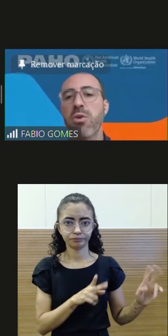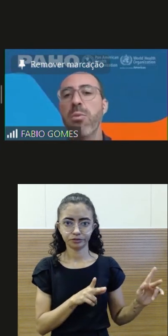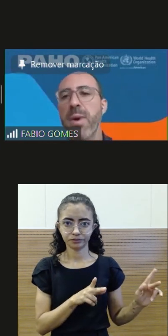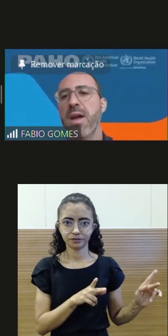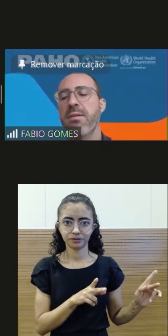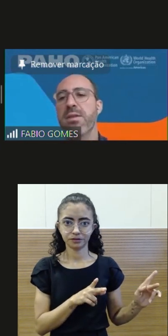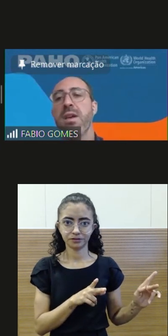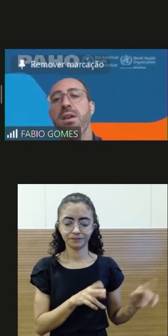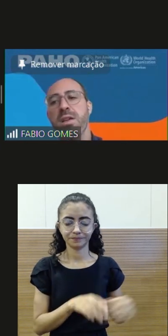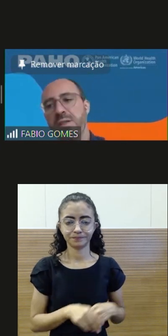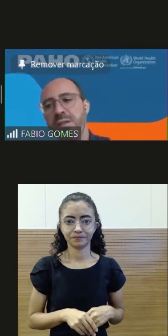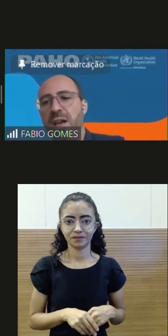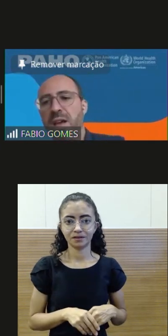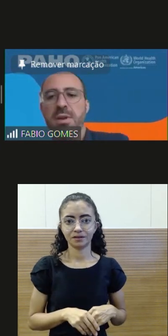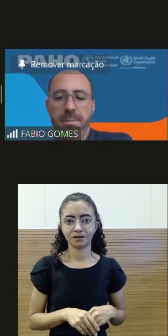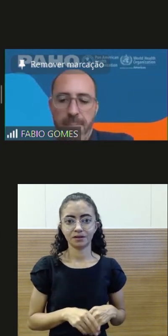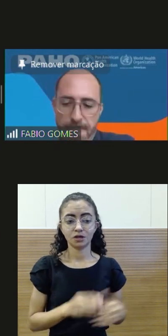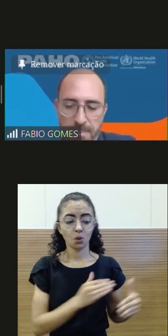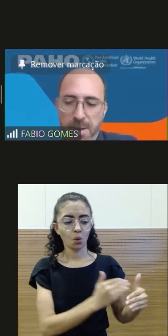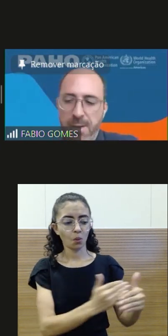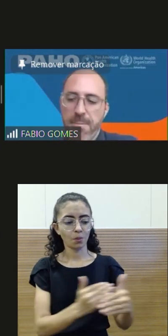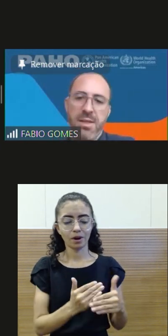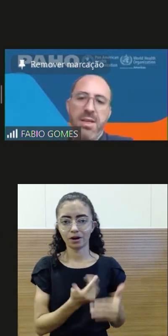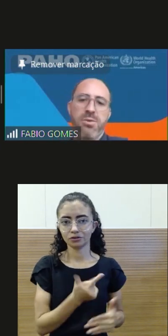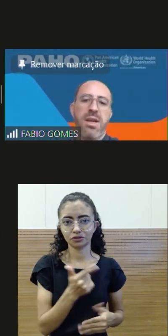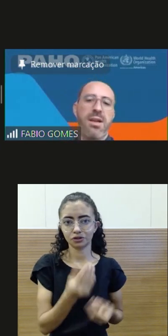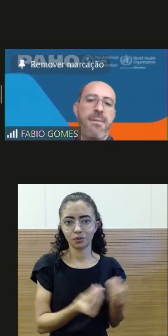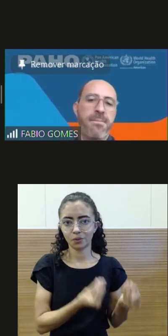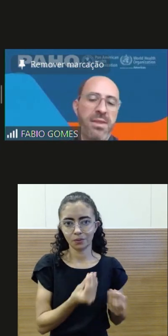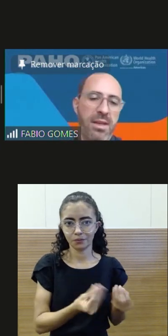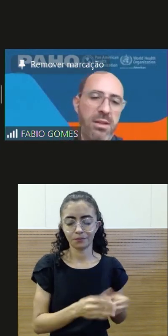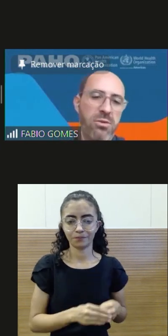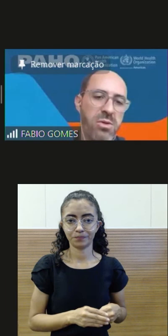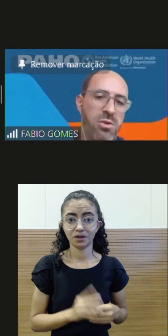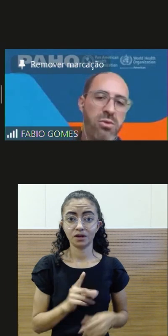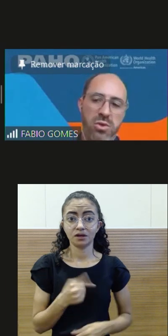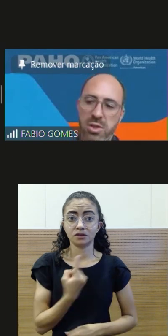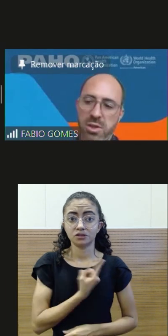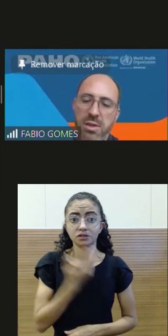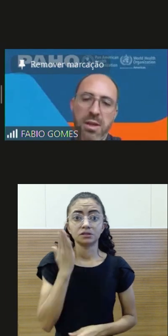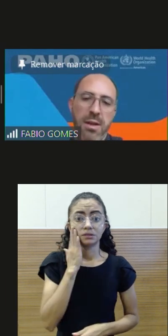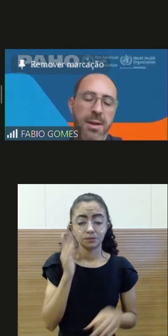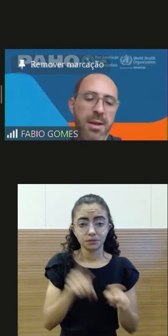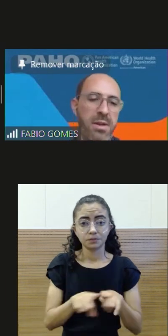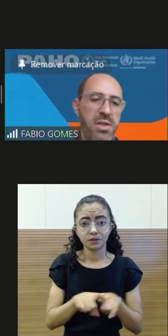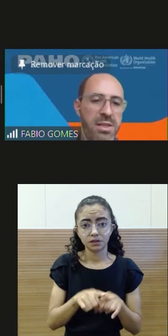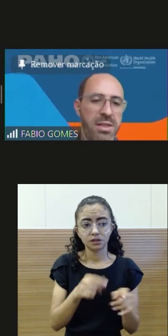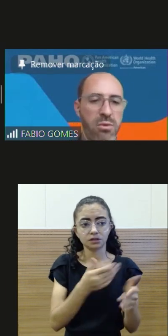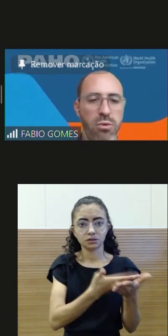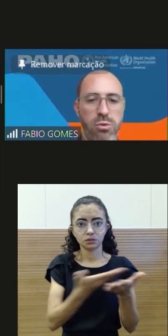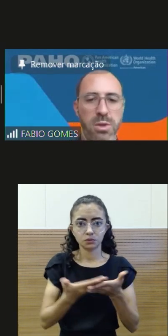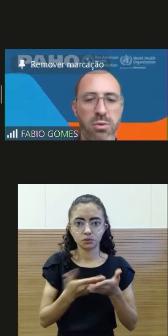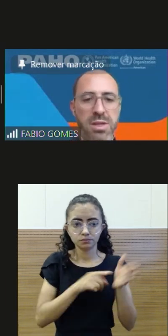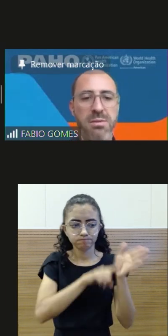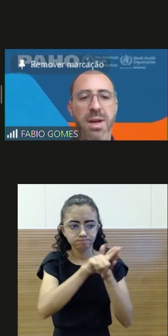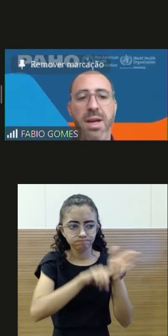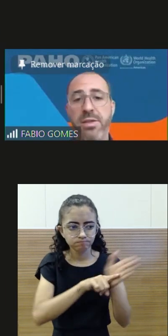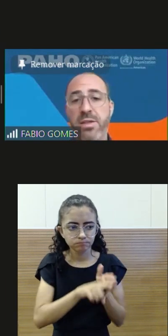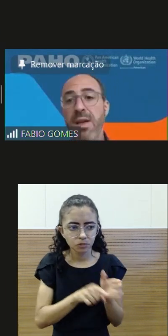that values presented to consumers were different and hard to compare. And we learn from the